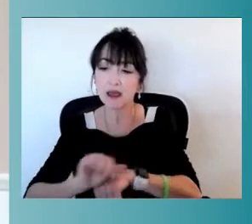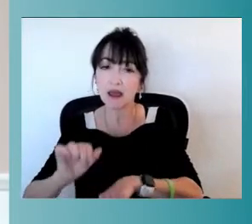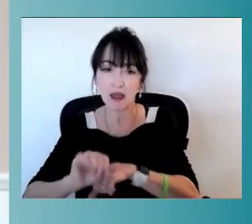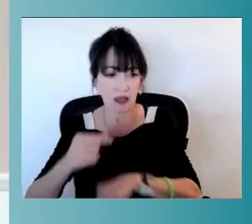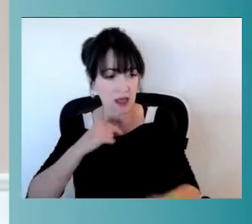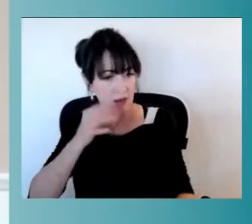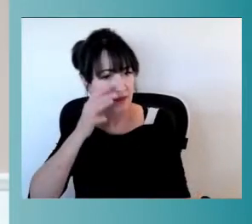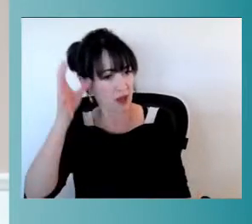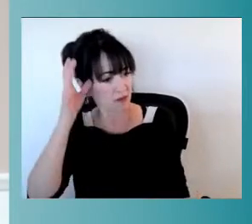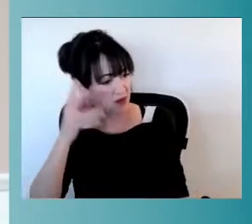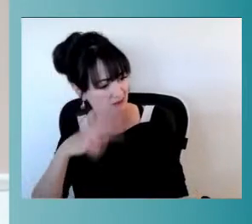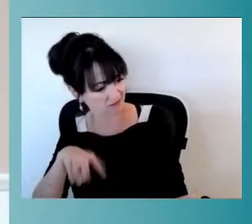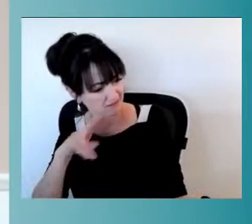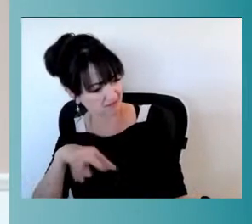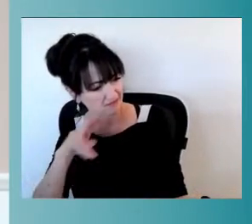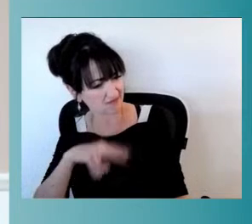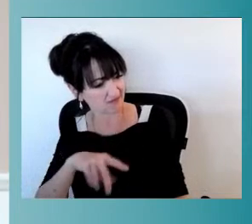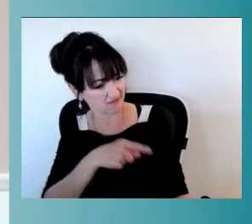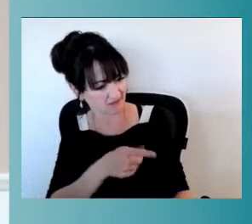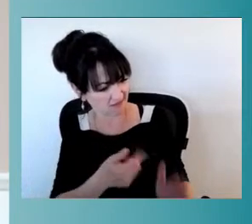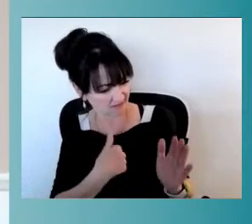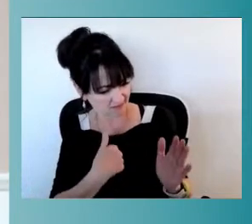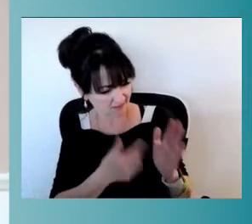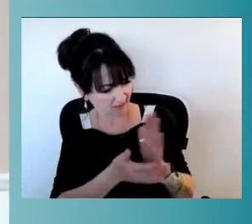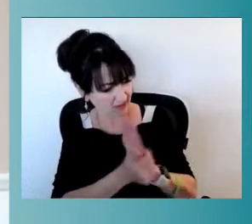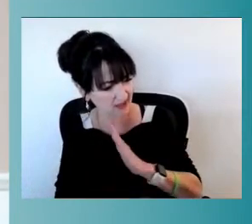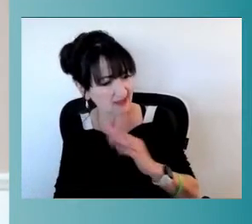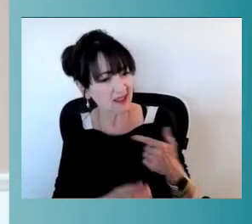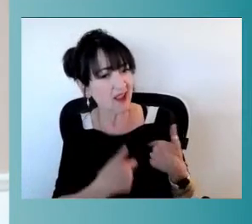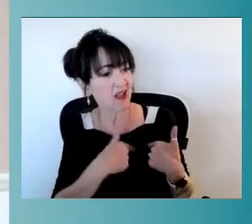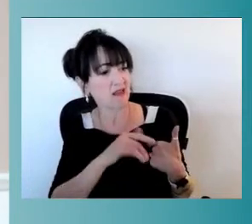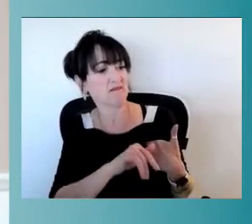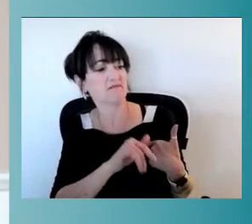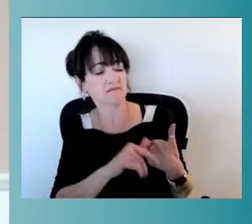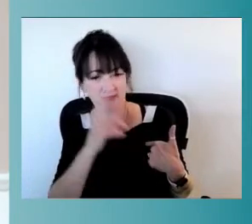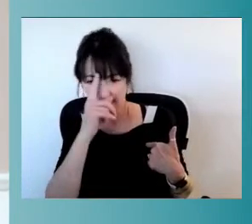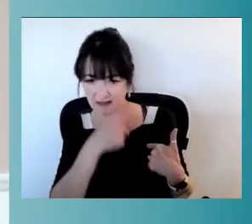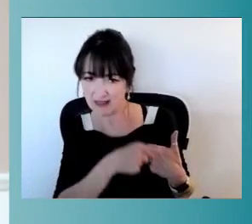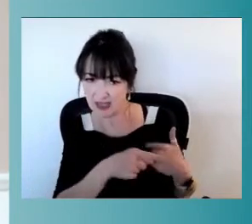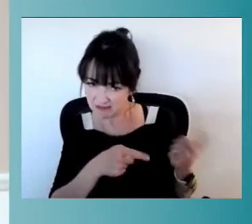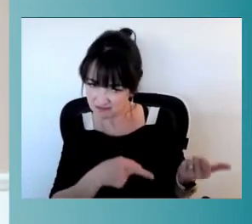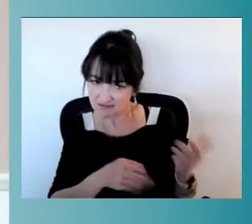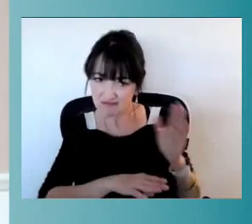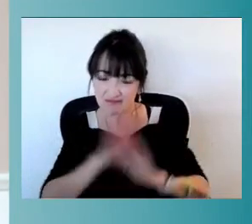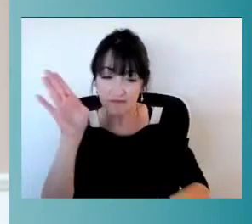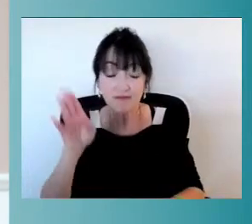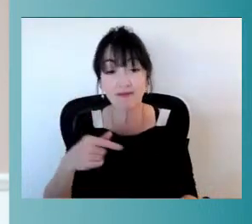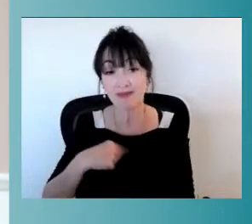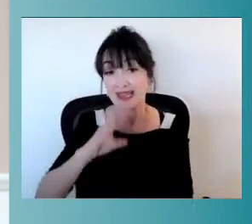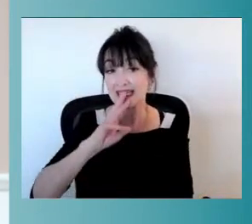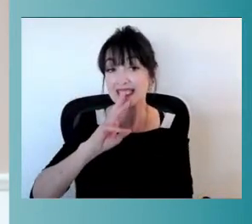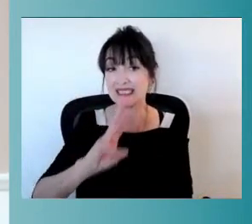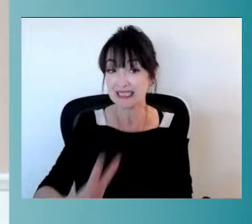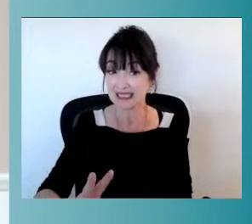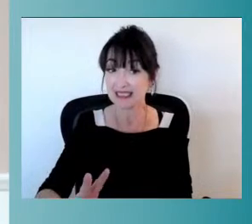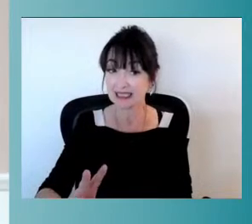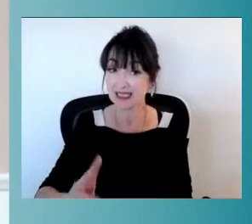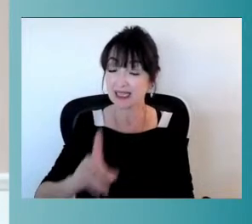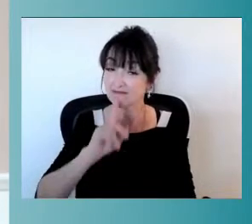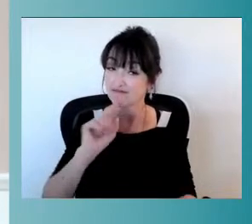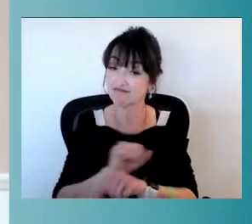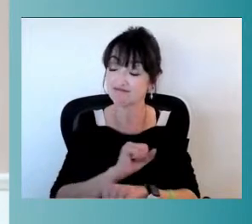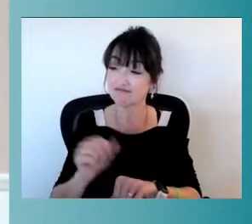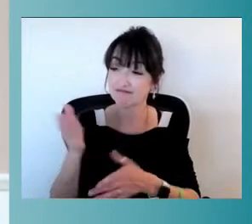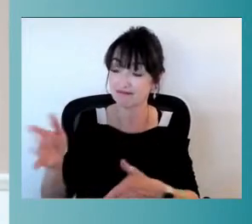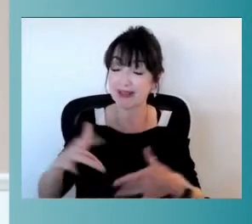had a talent and that I had a spark for DJing. At age 6, I did my very first event at one of my dad's old schools I used to work